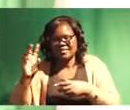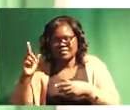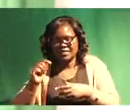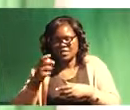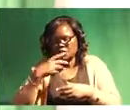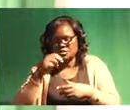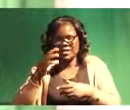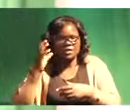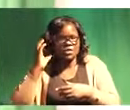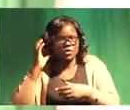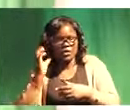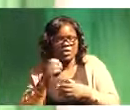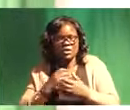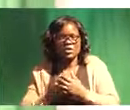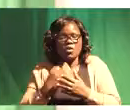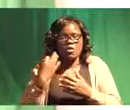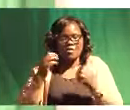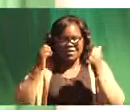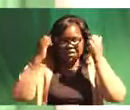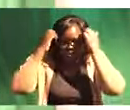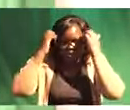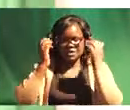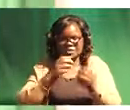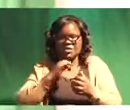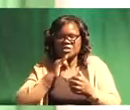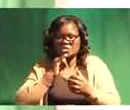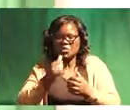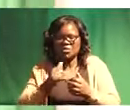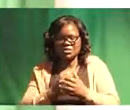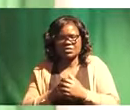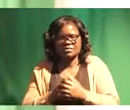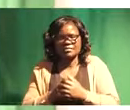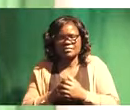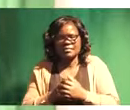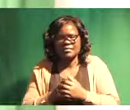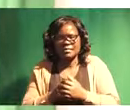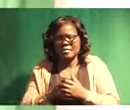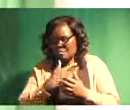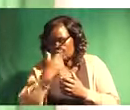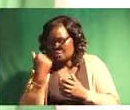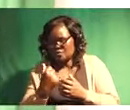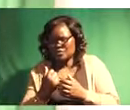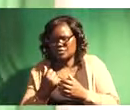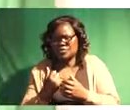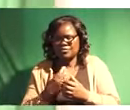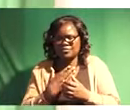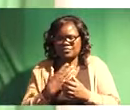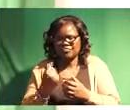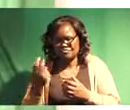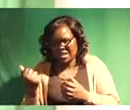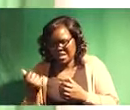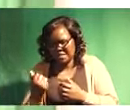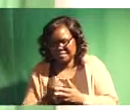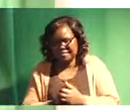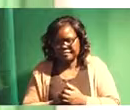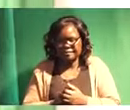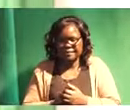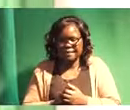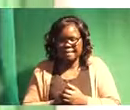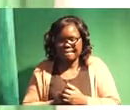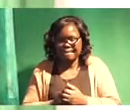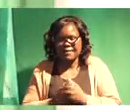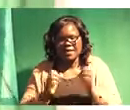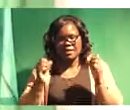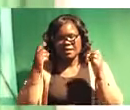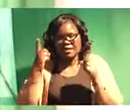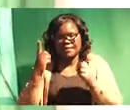the quality of our education is not compromised because of matters funding. Tunaelewana